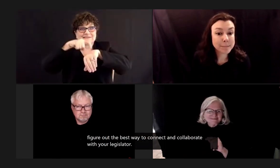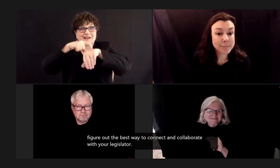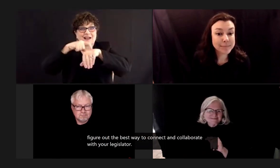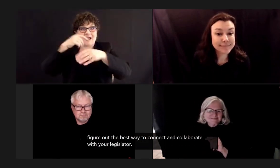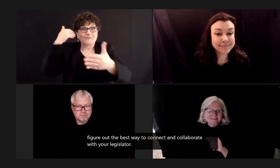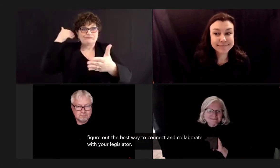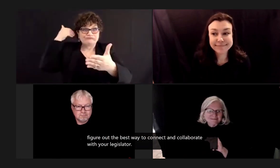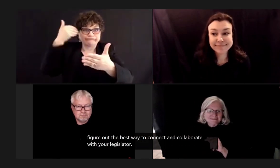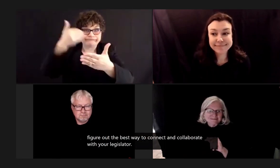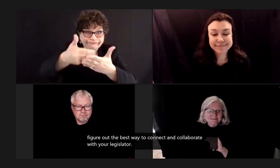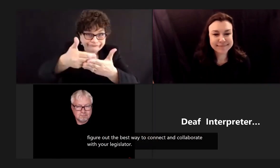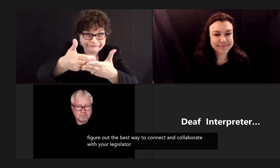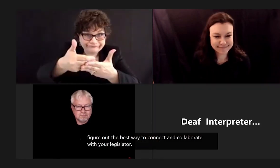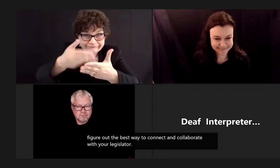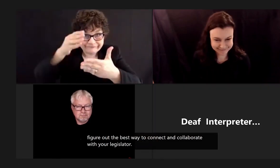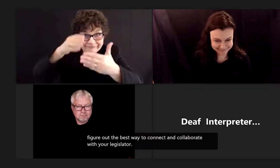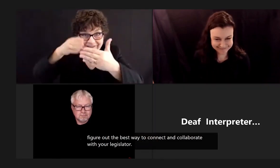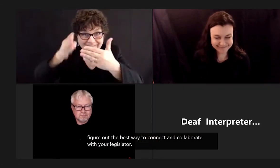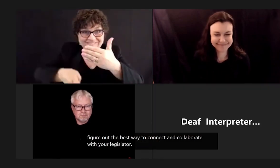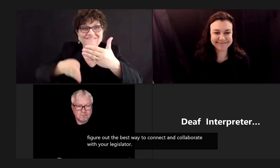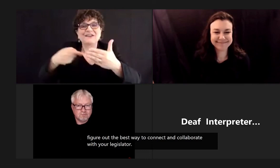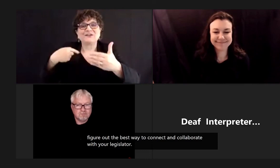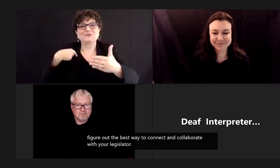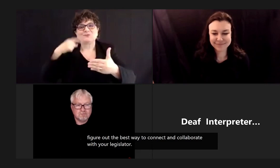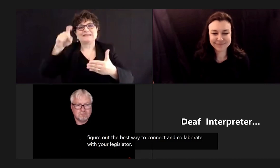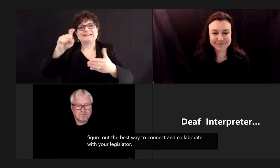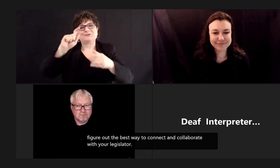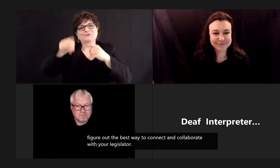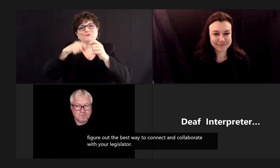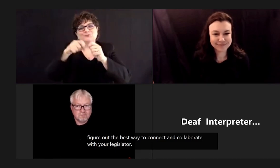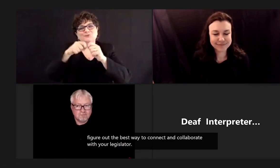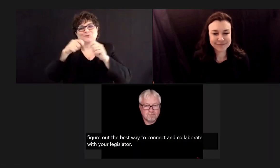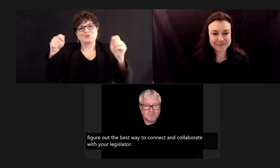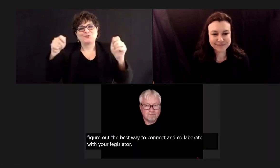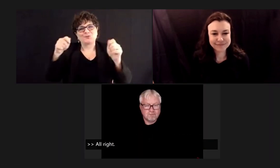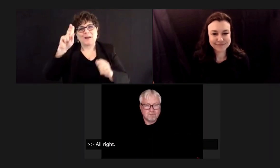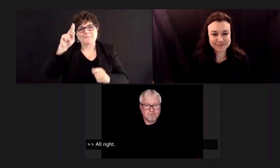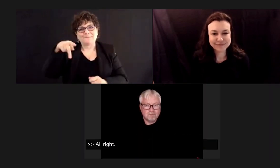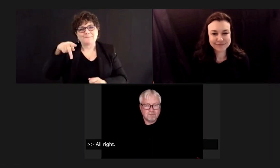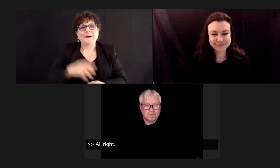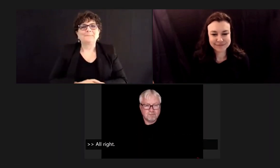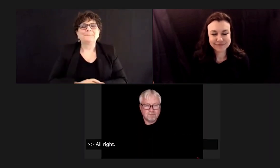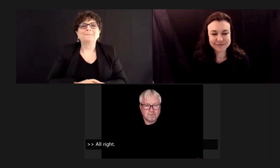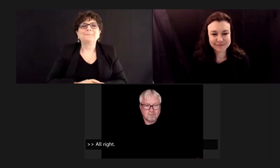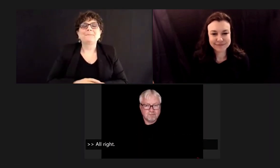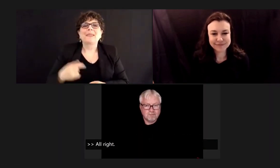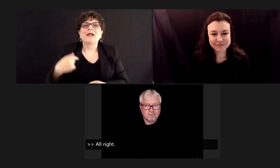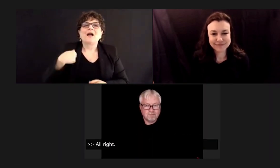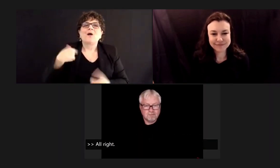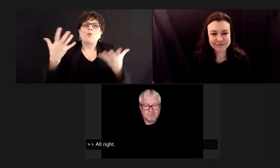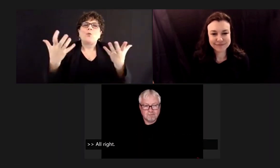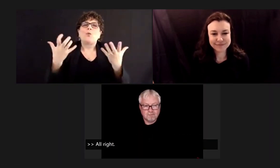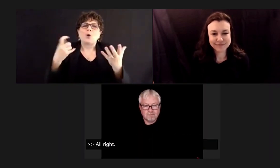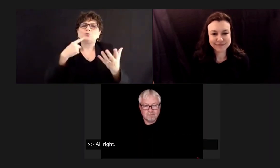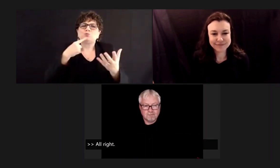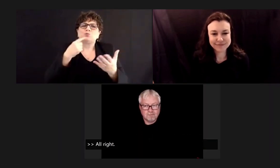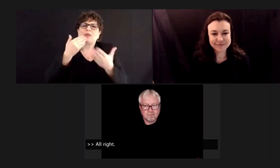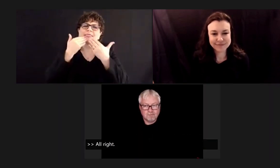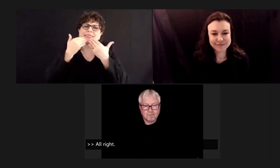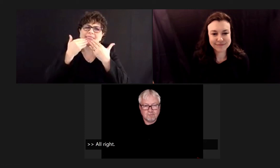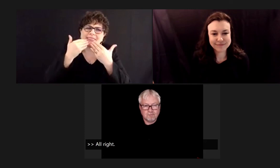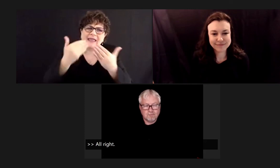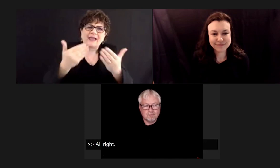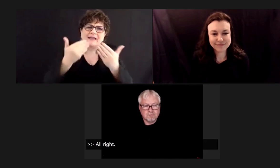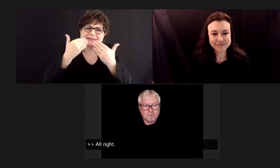All right. Wow. Time flies, and we're now at the end of our session. It is time for us to wrap